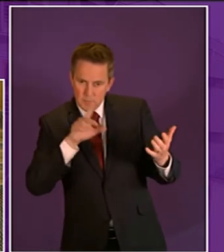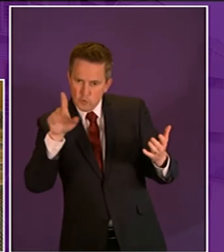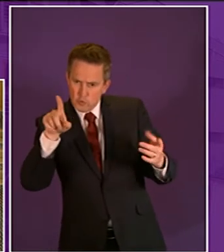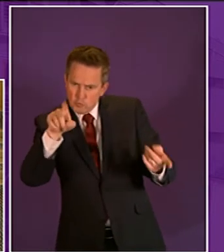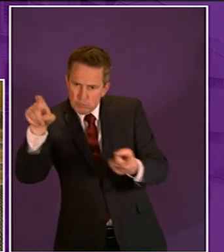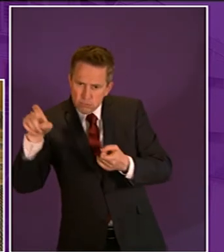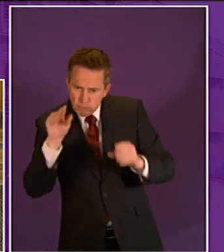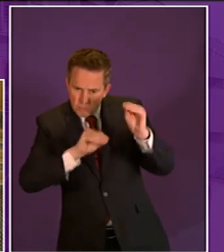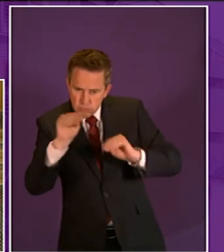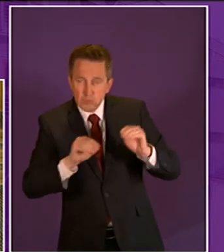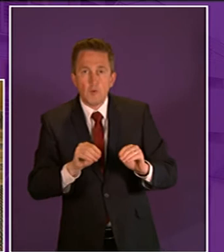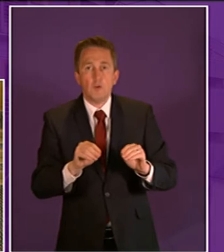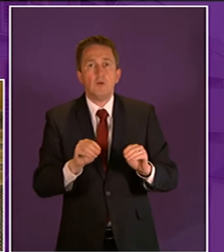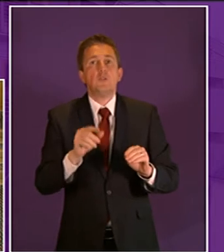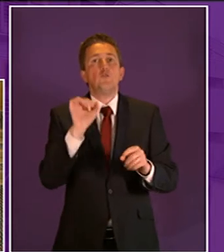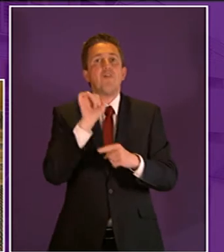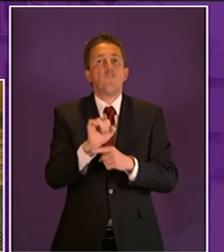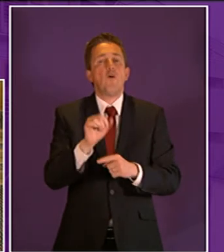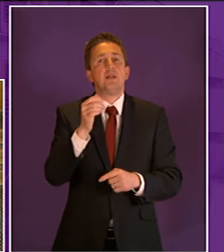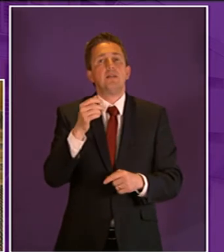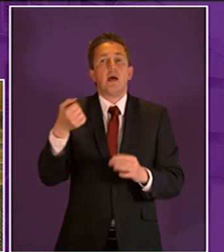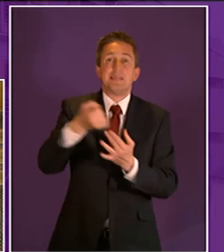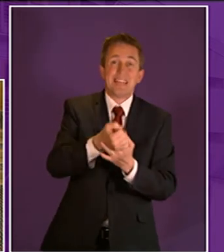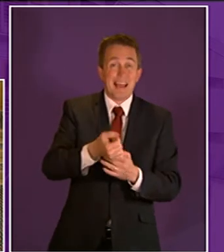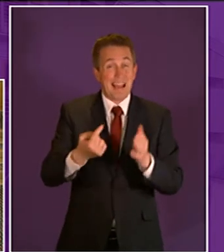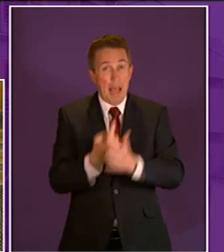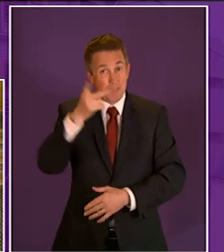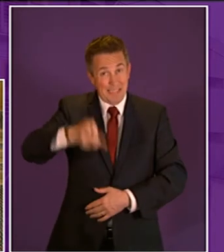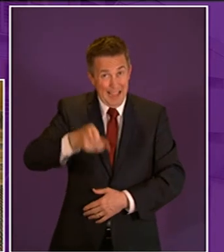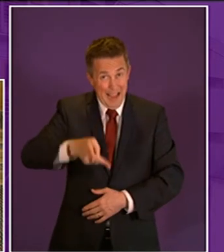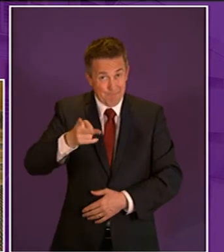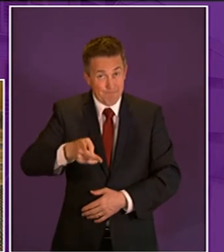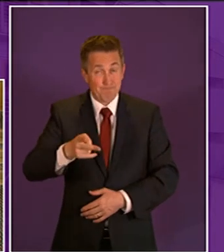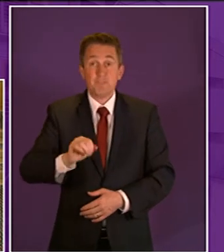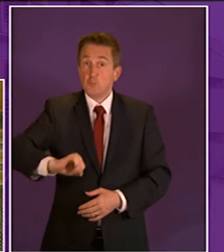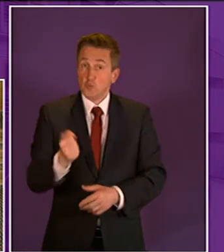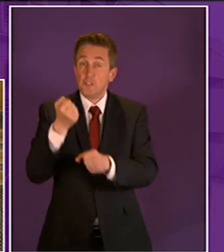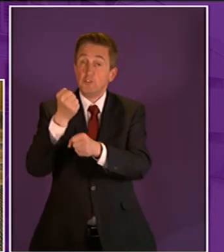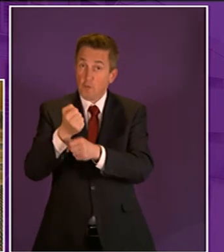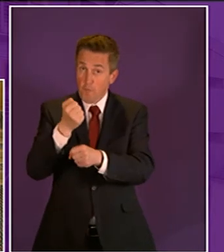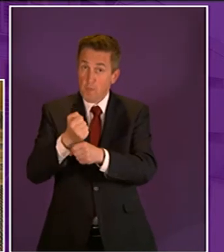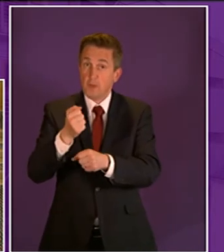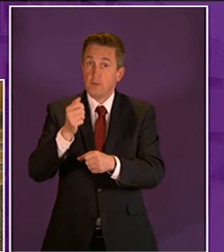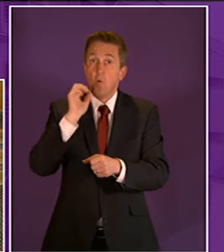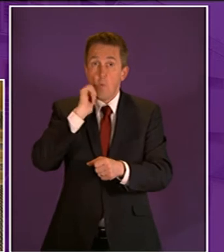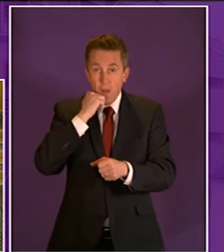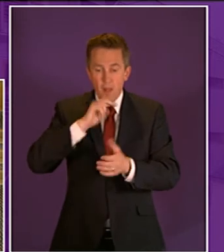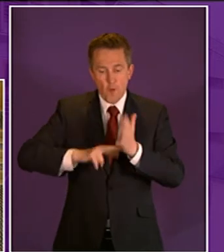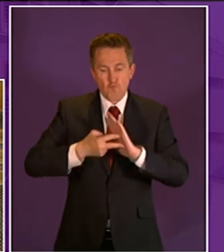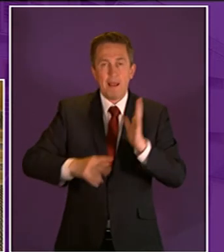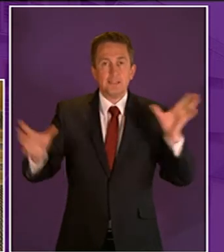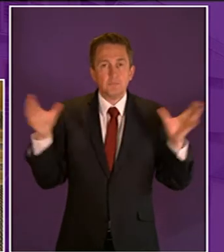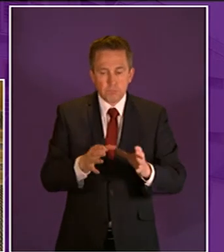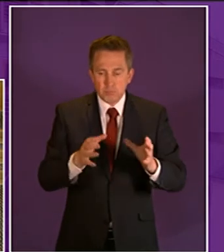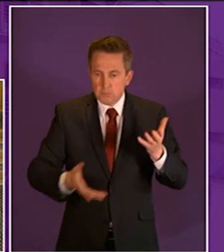ensure that we reduce the chances of a similar attack happening in the future. The Scottish Government will also be arranging a lessons learned exercise